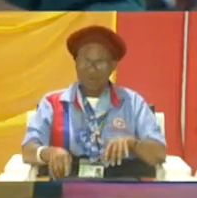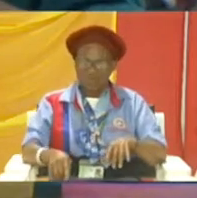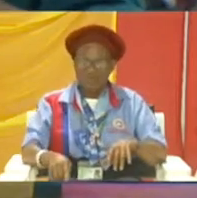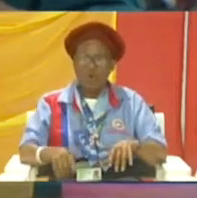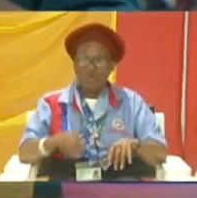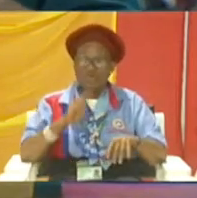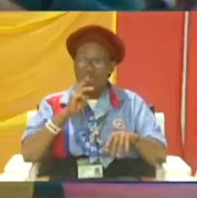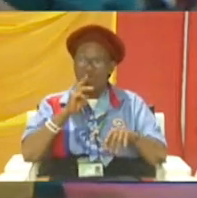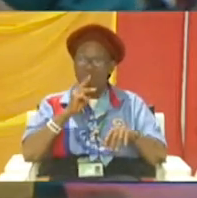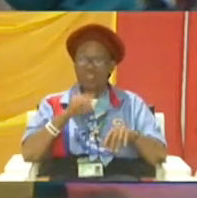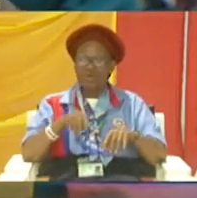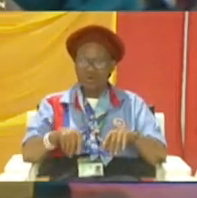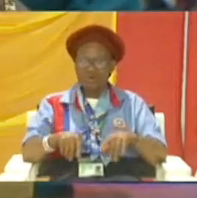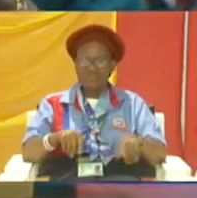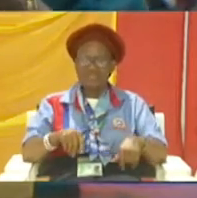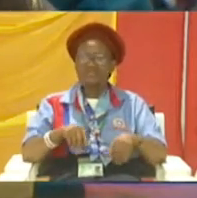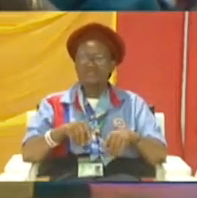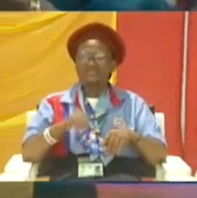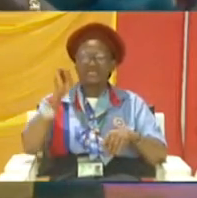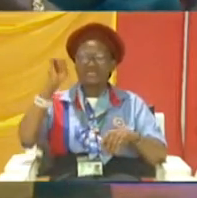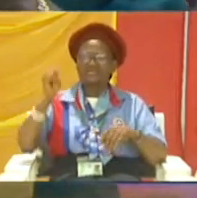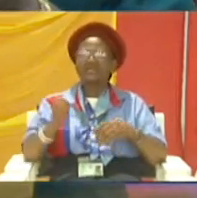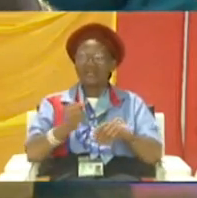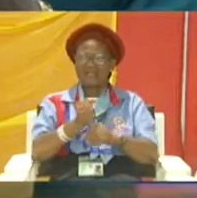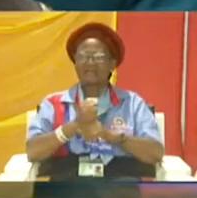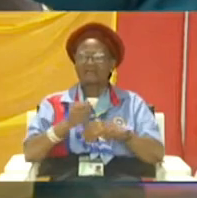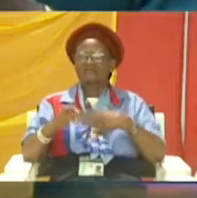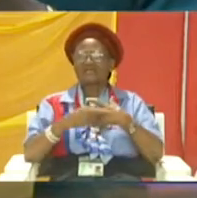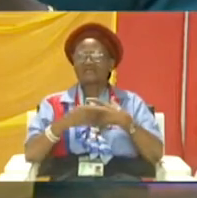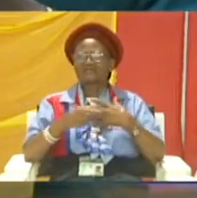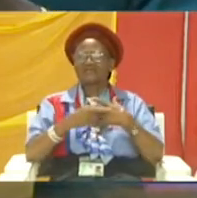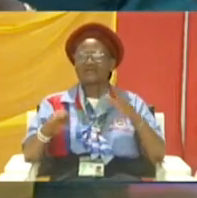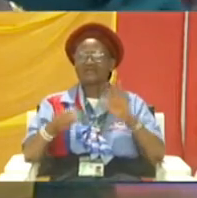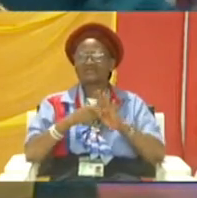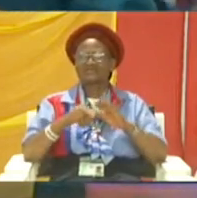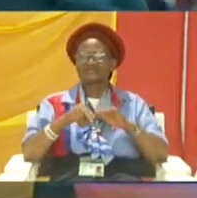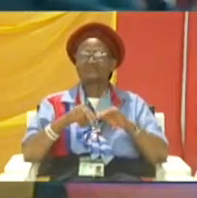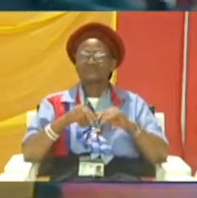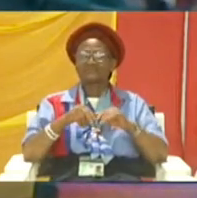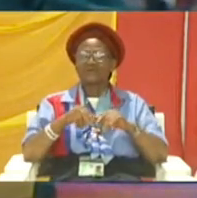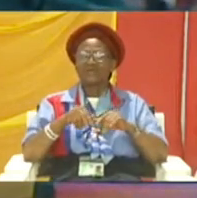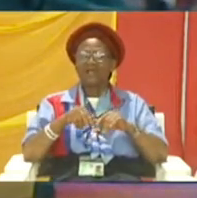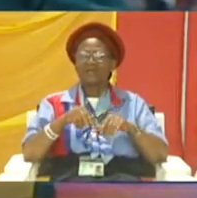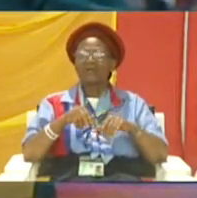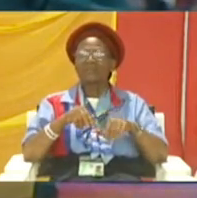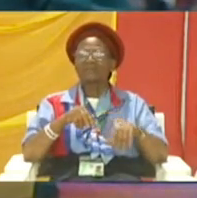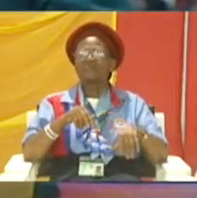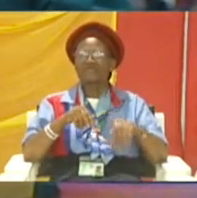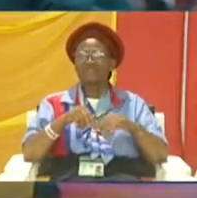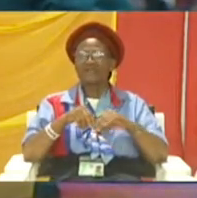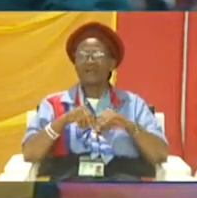He got a restoration. Olorun da ori dapada.